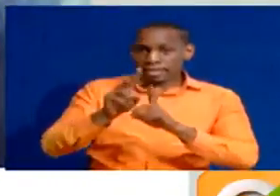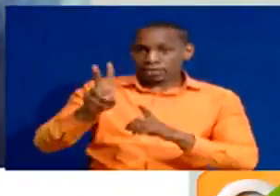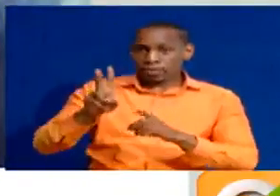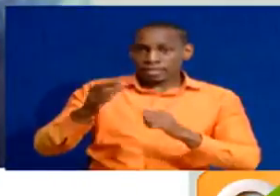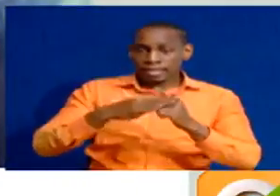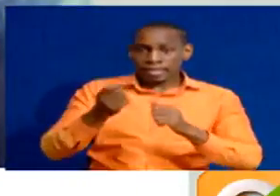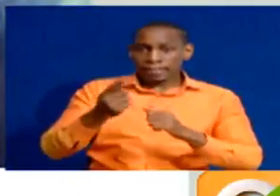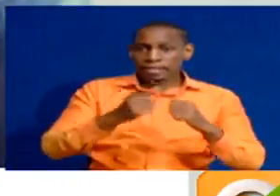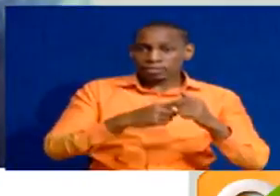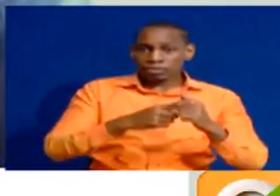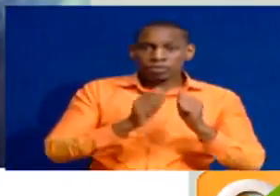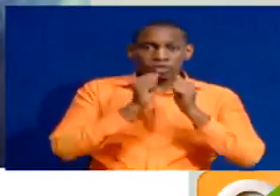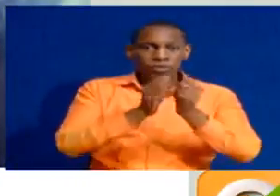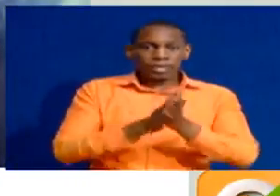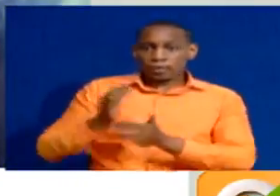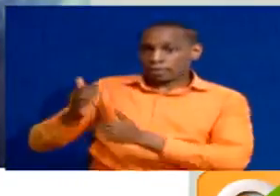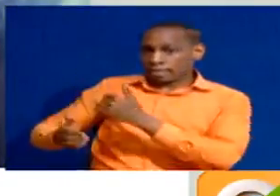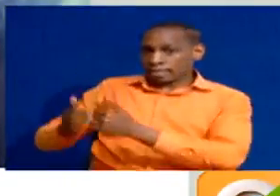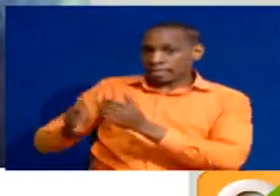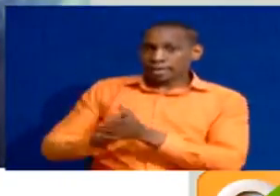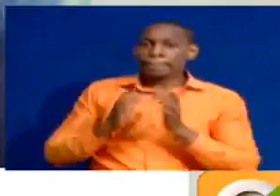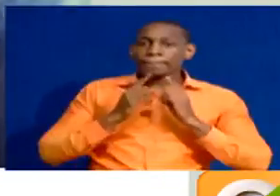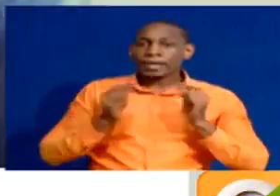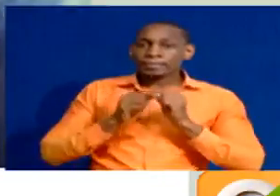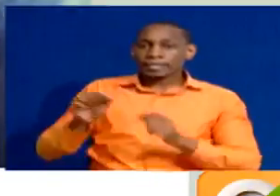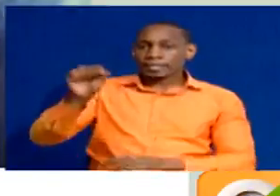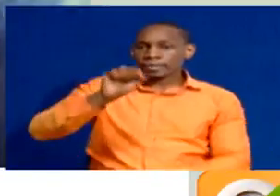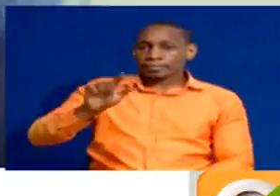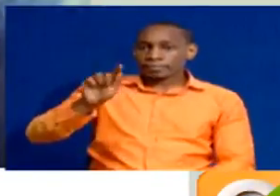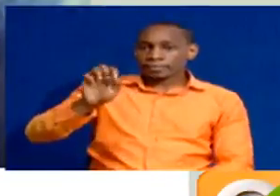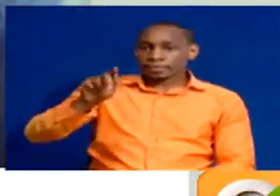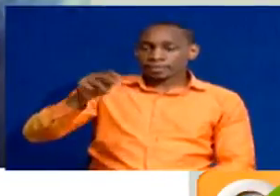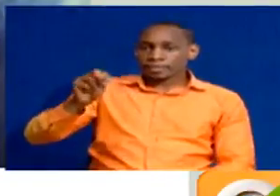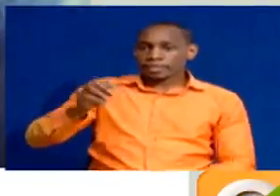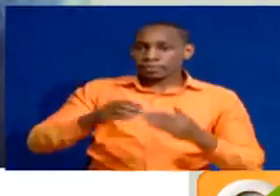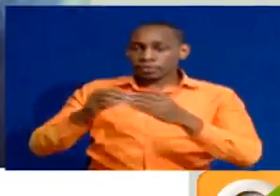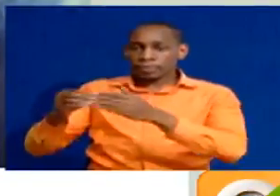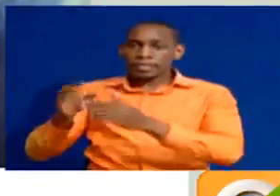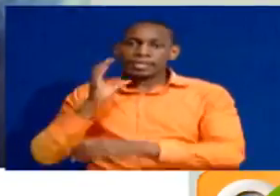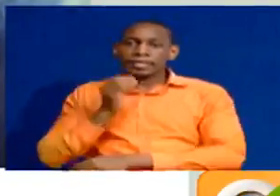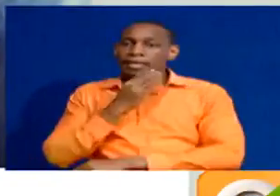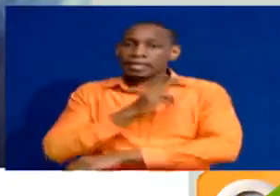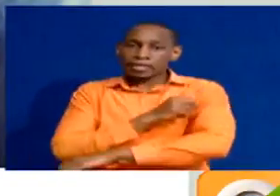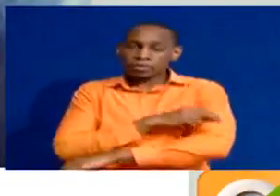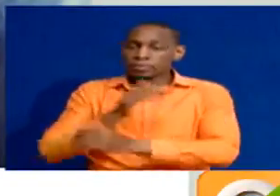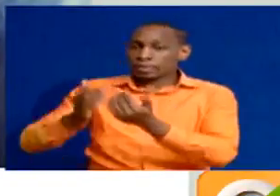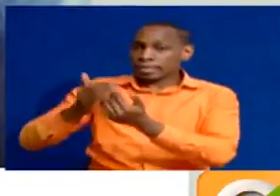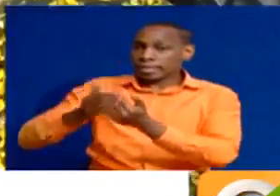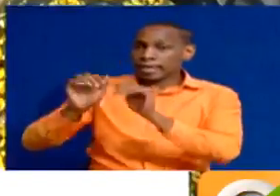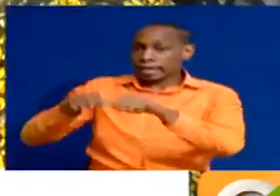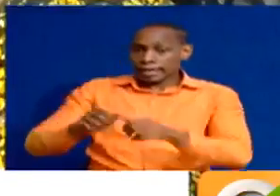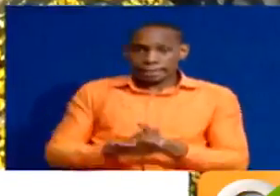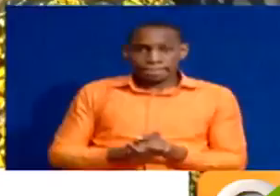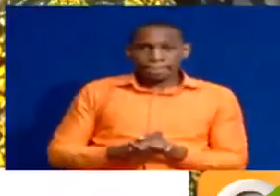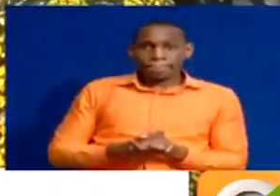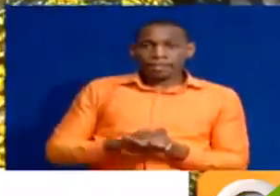of June, together with her neighbor, a pastor, Stephen Tabu, they took him to Kenyatta National Hospital for treatment.